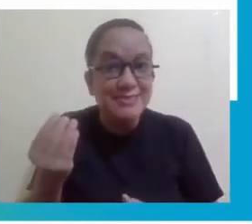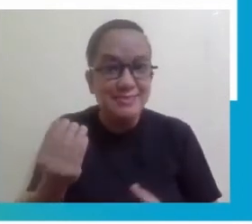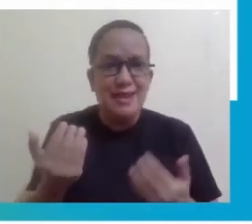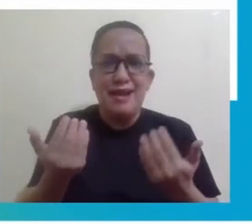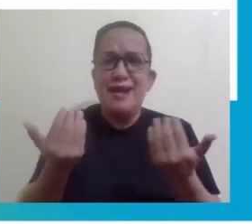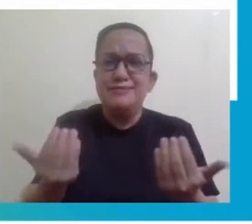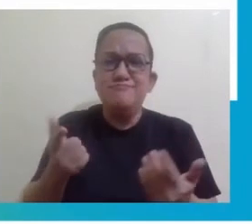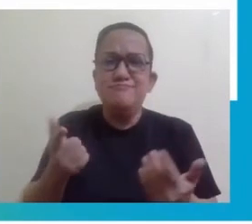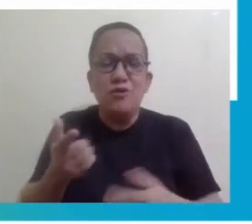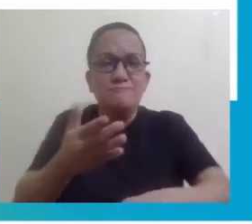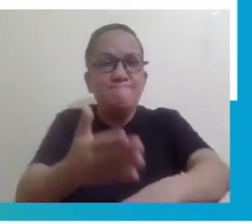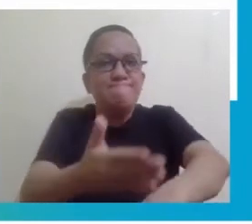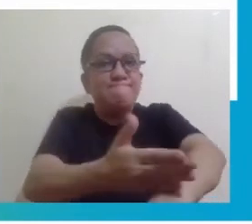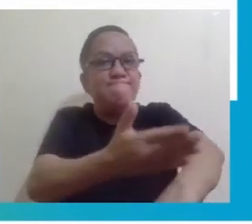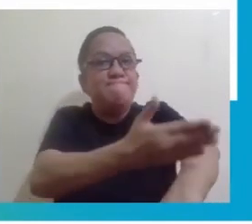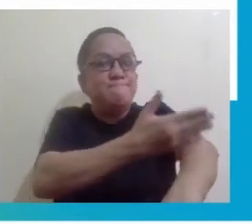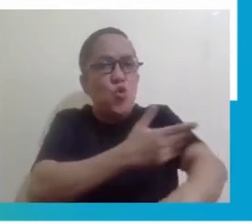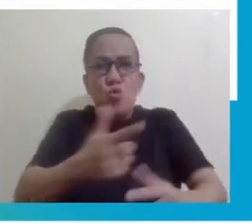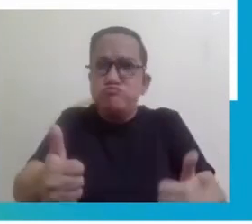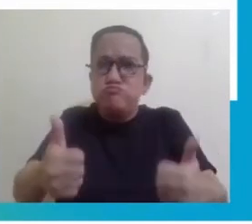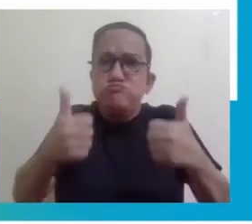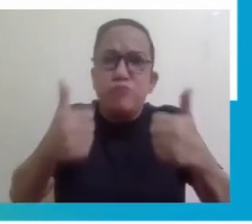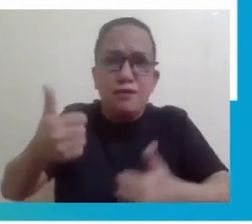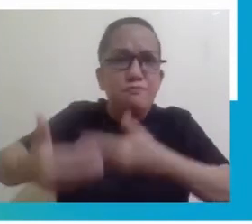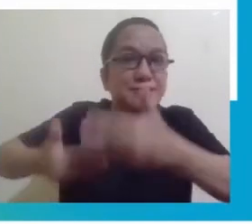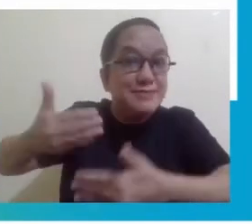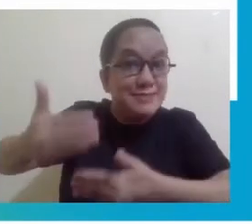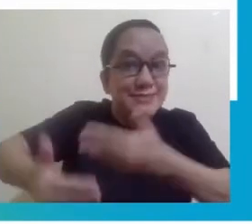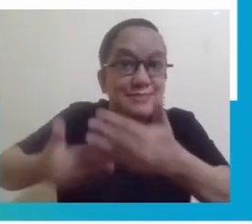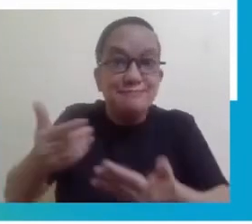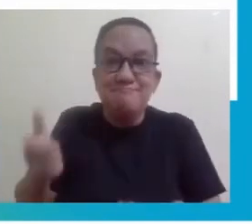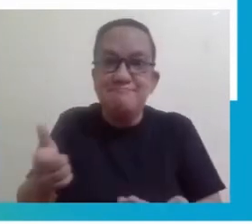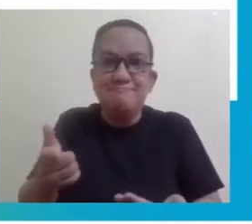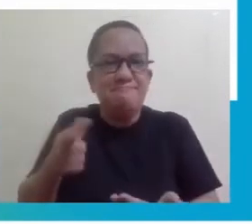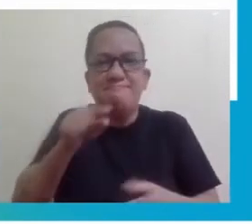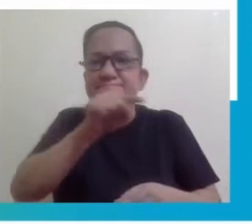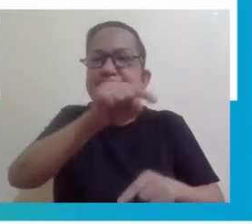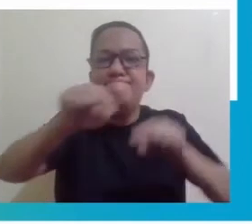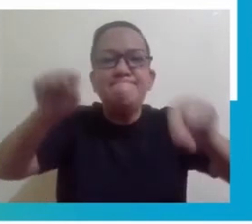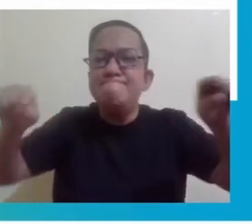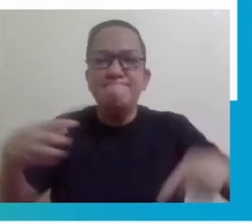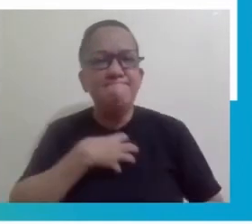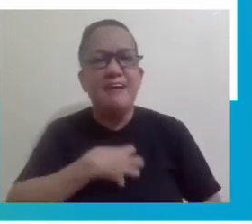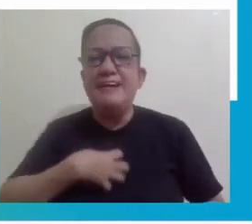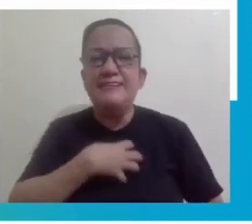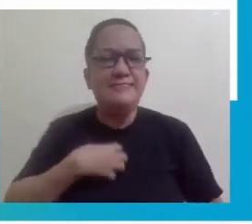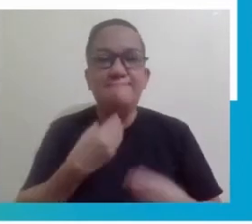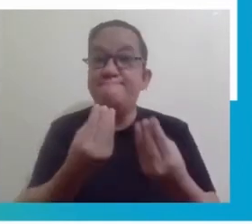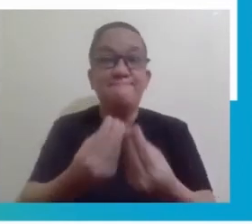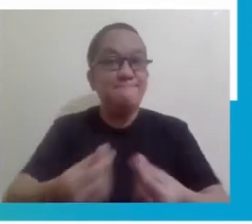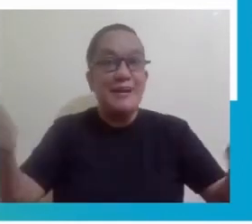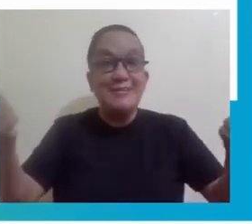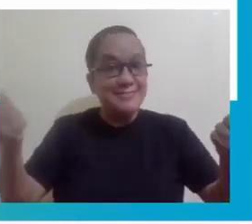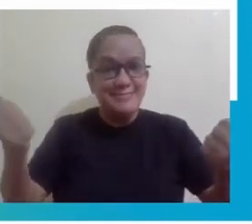and several cases have already been closed. And all in all, the special project